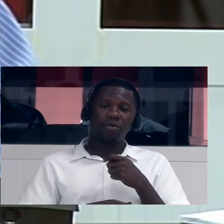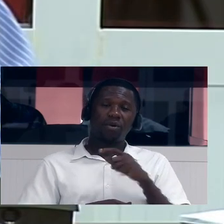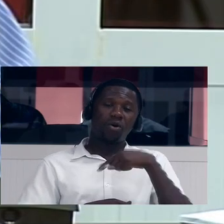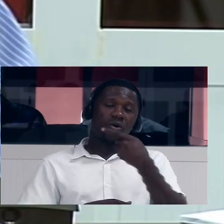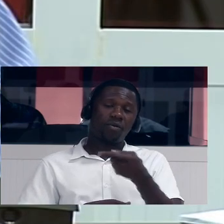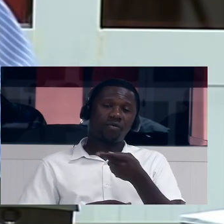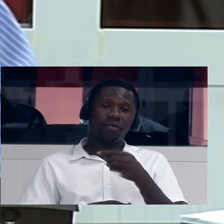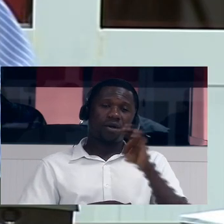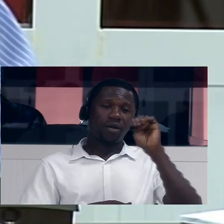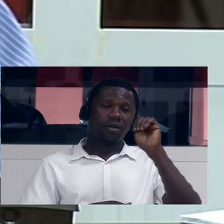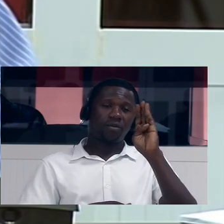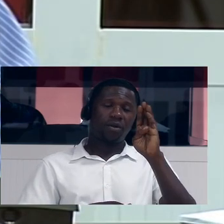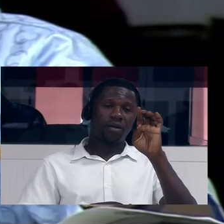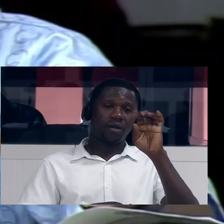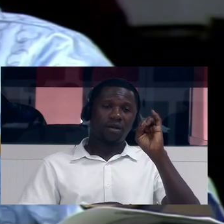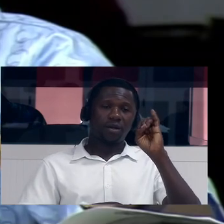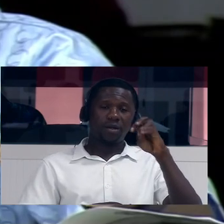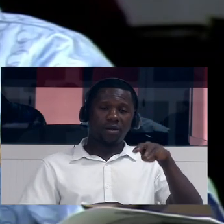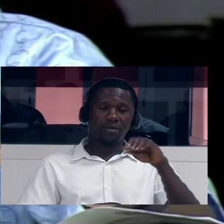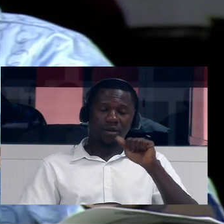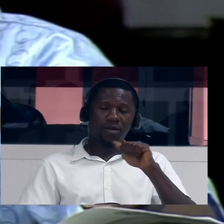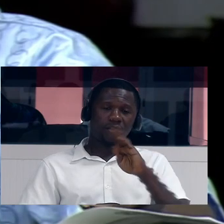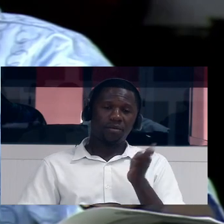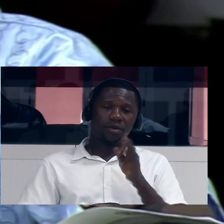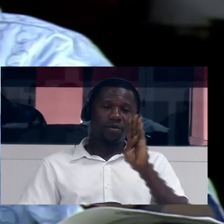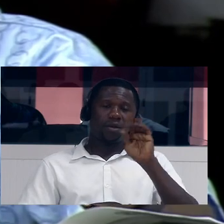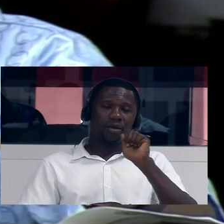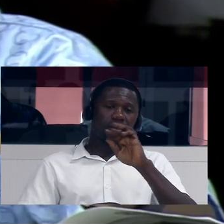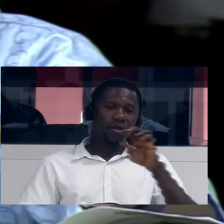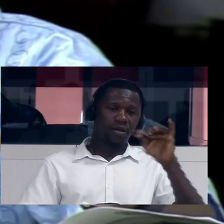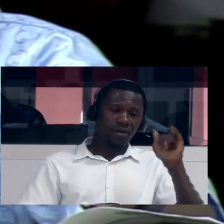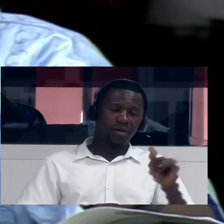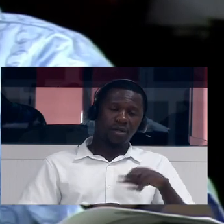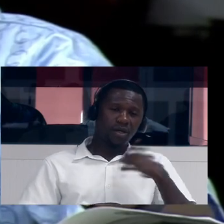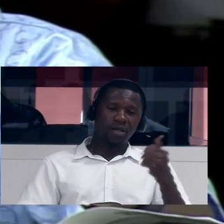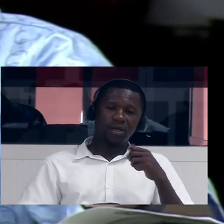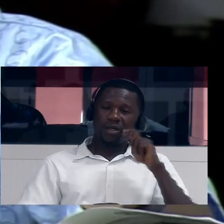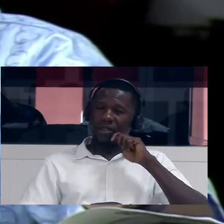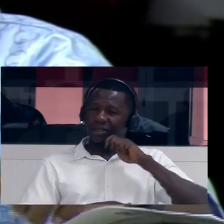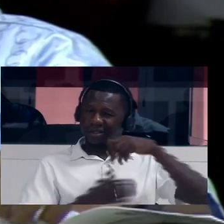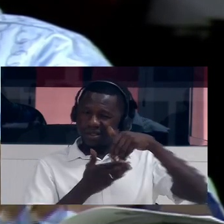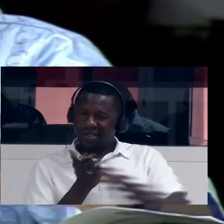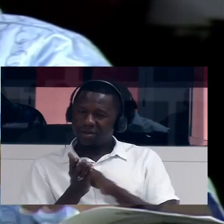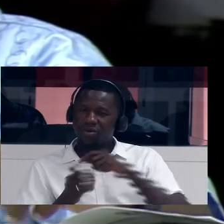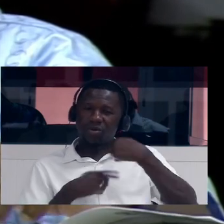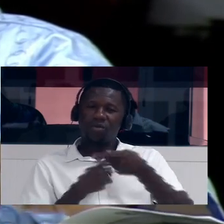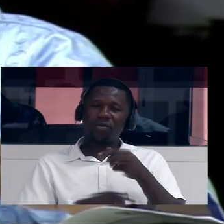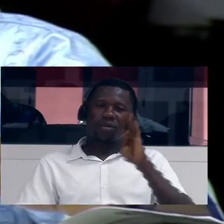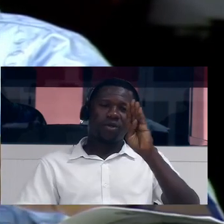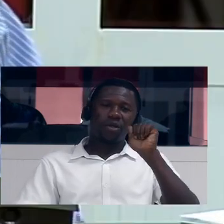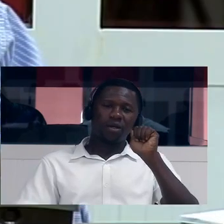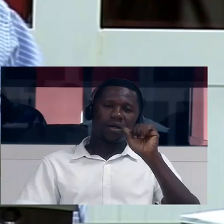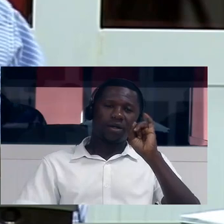of Ibrahim Abari and the alleged rape of Ebin Tamane. Do you remember these